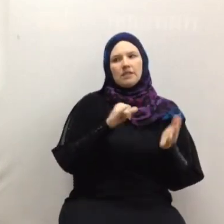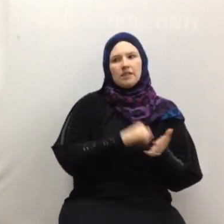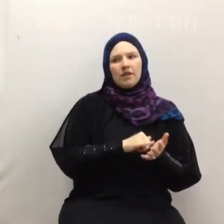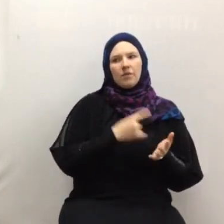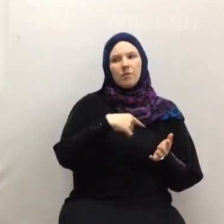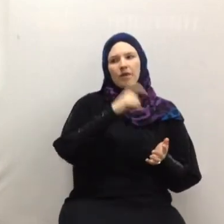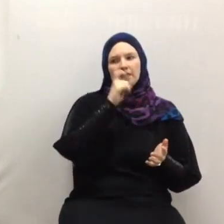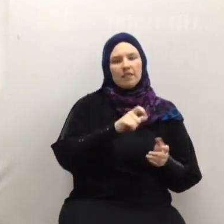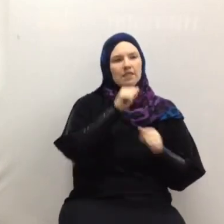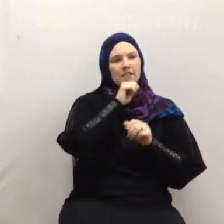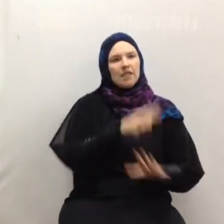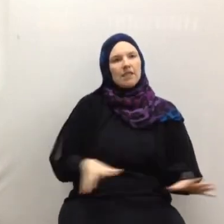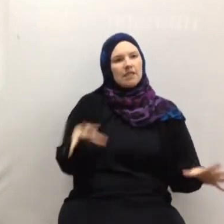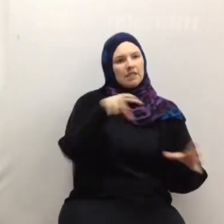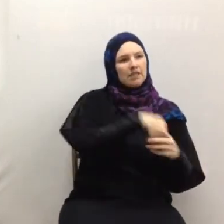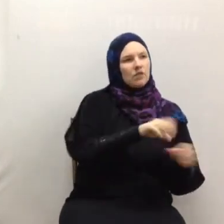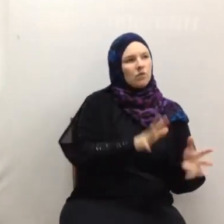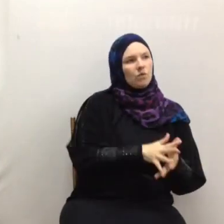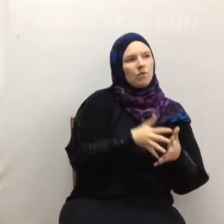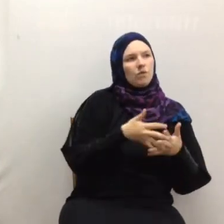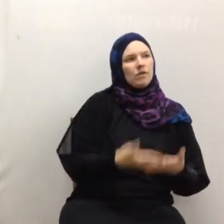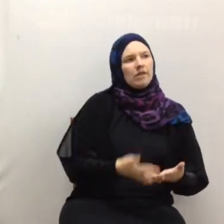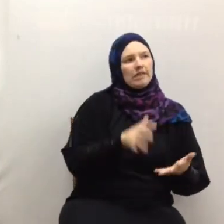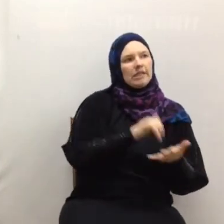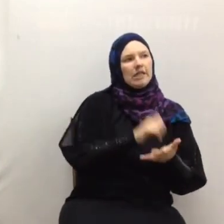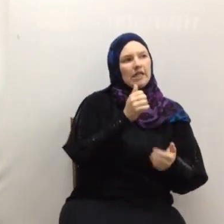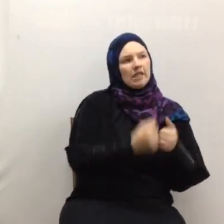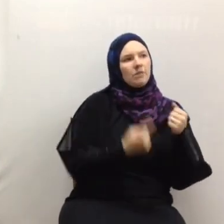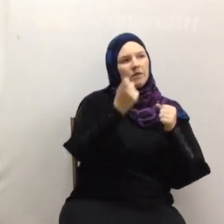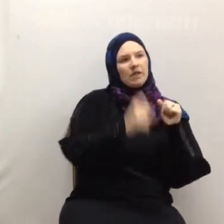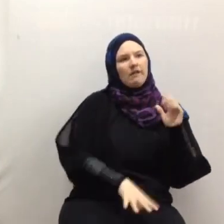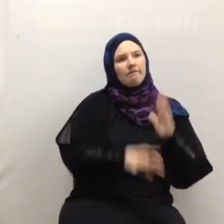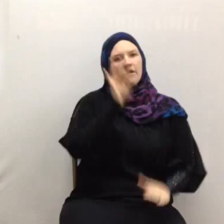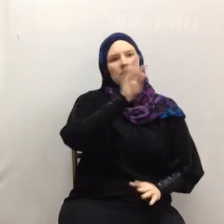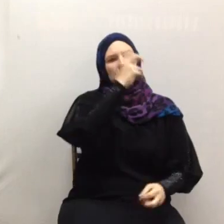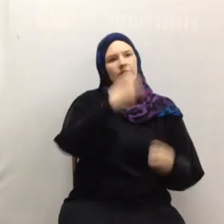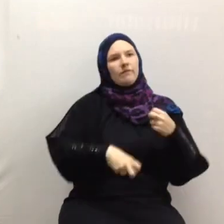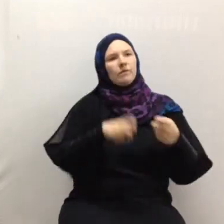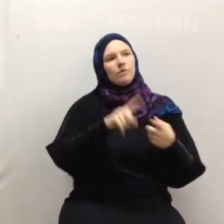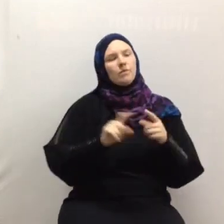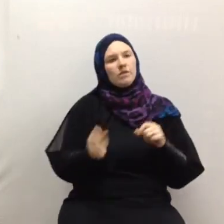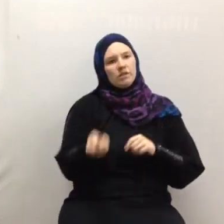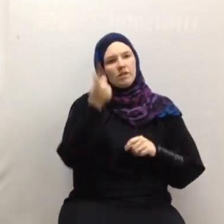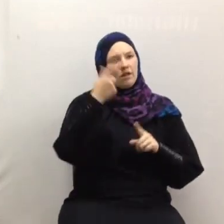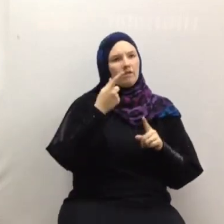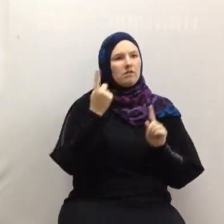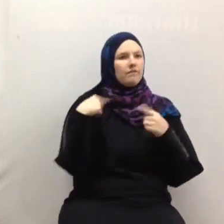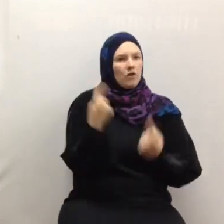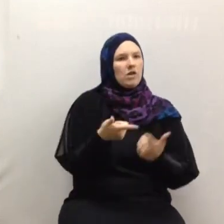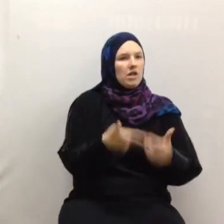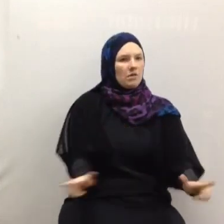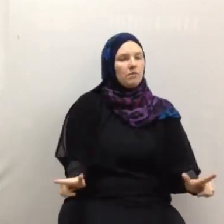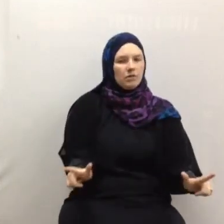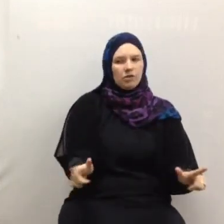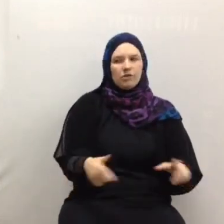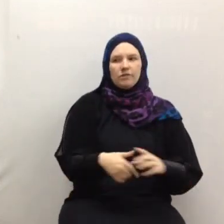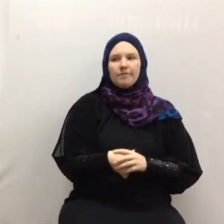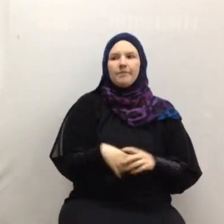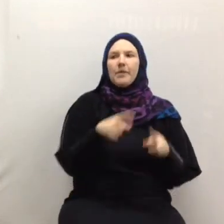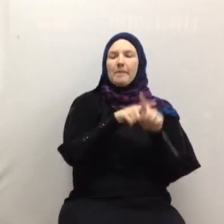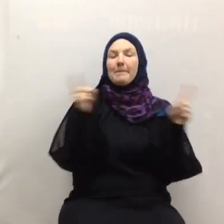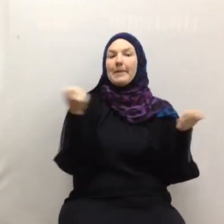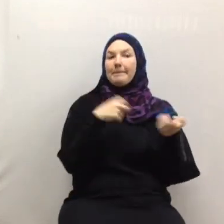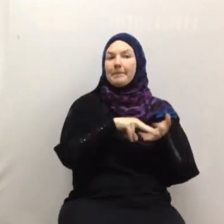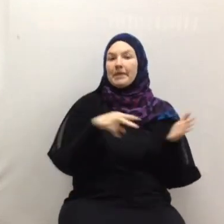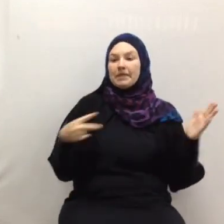Quran that anybody could find difficult to understand as far as language. But it means